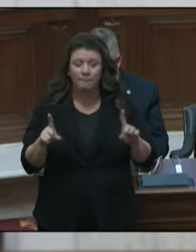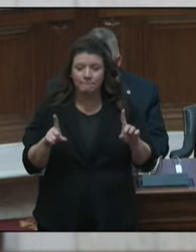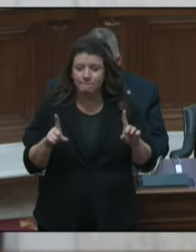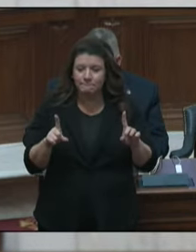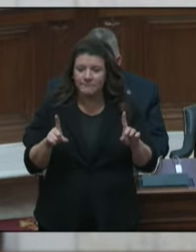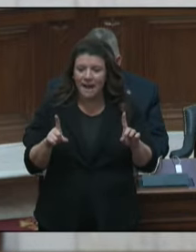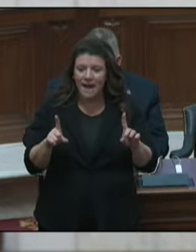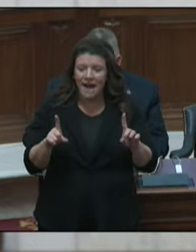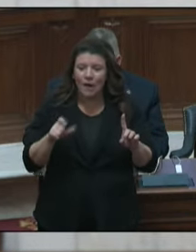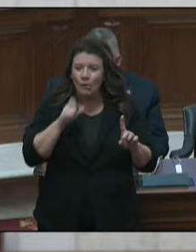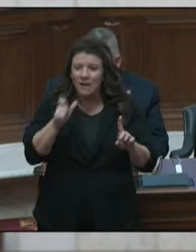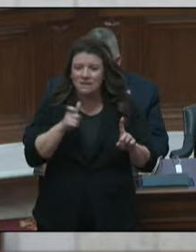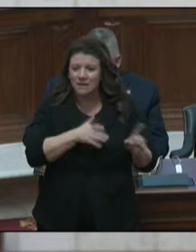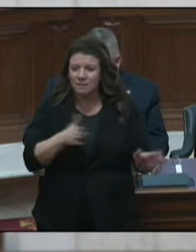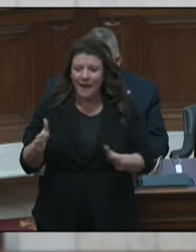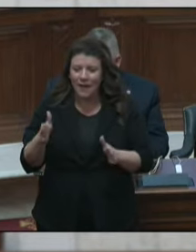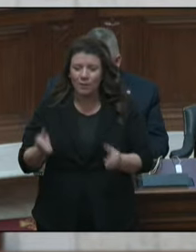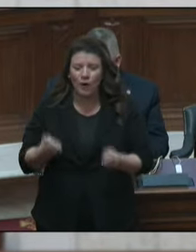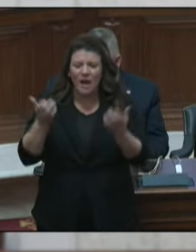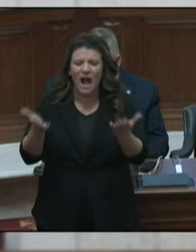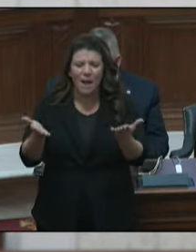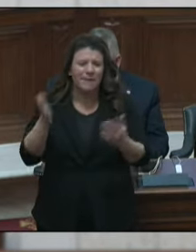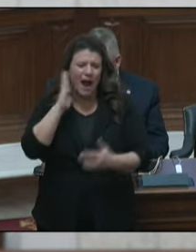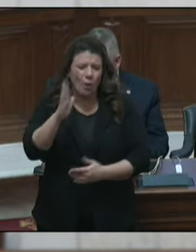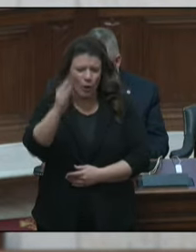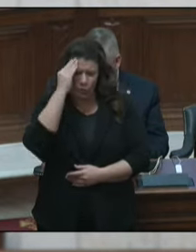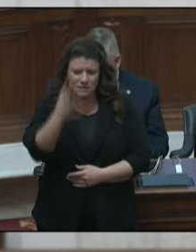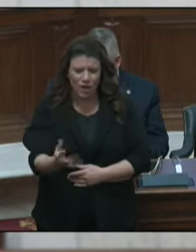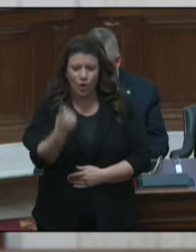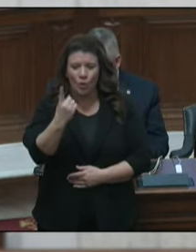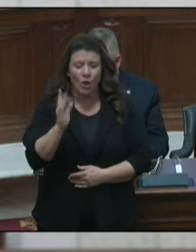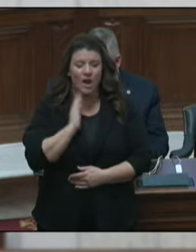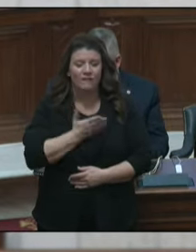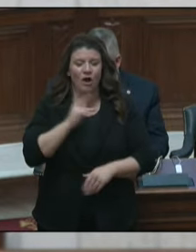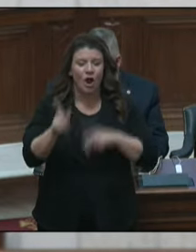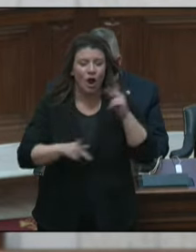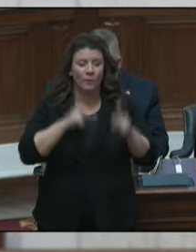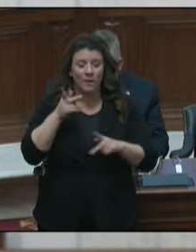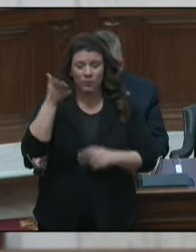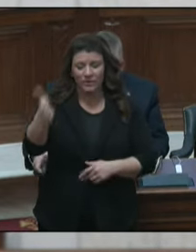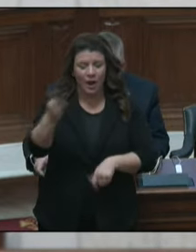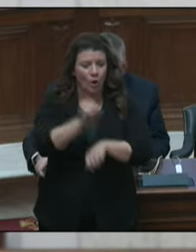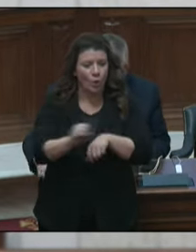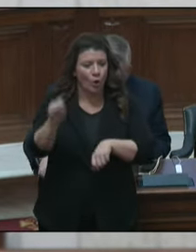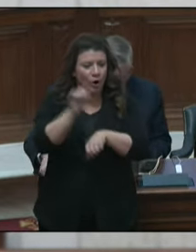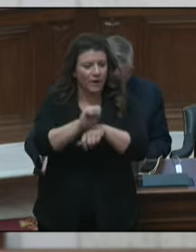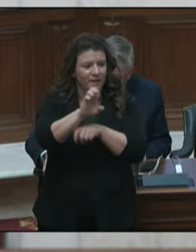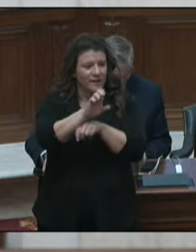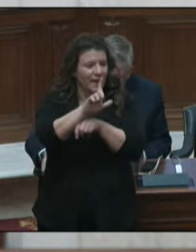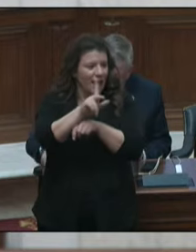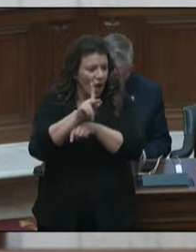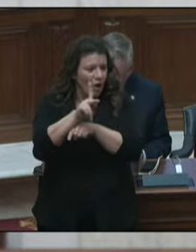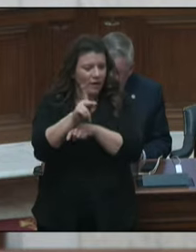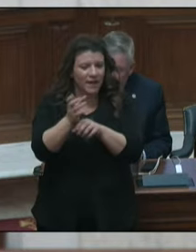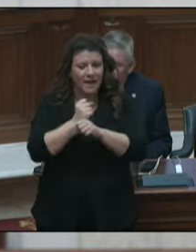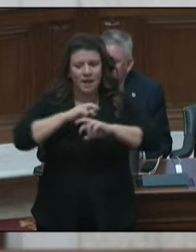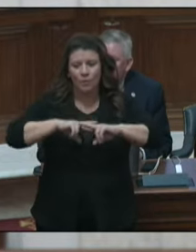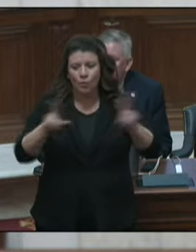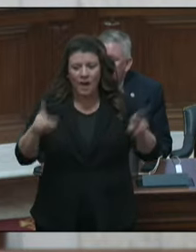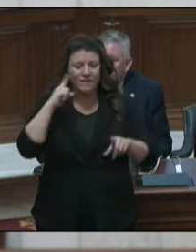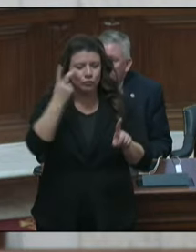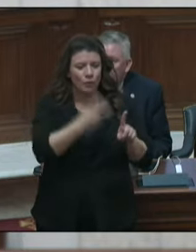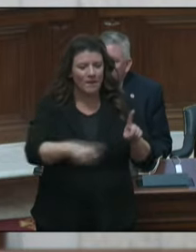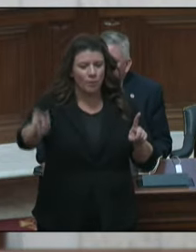wasn't going to bring this up, but I've got to tell you this and everything. But one of our folks was down there, you know, working these elk and everything, getting them ready for